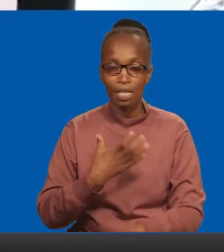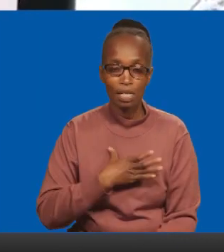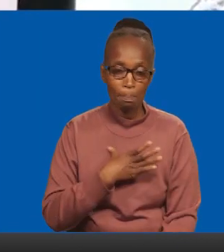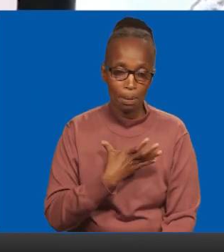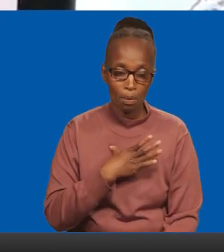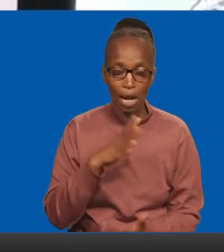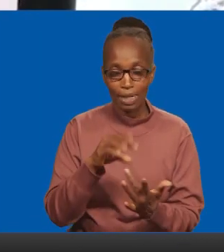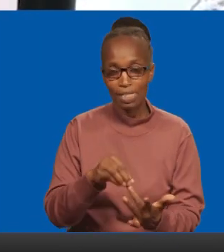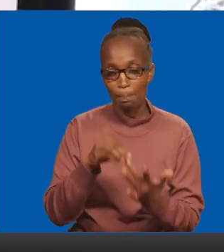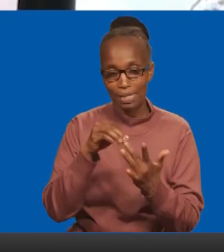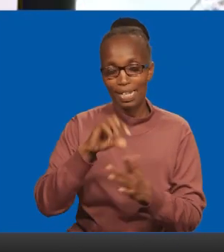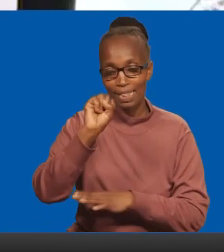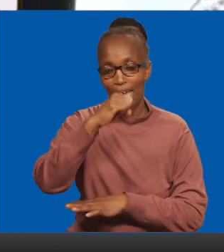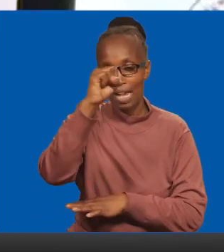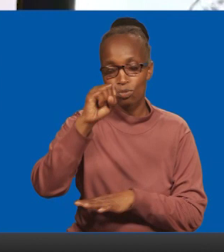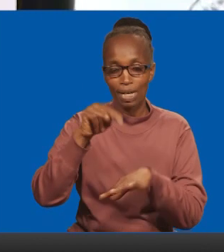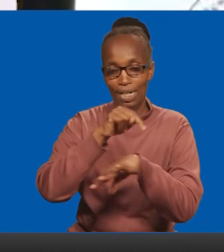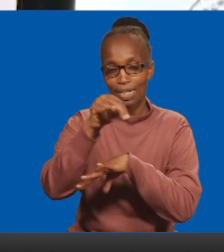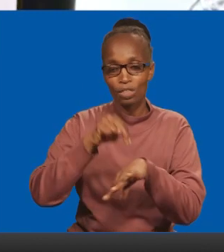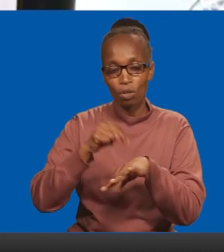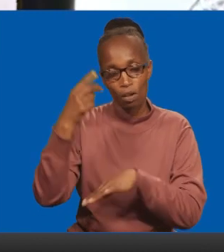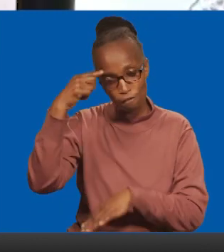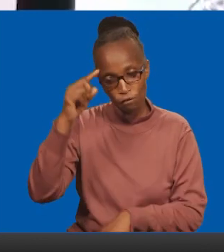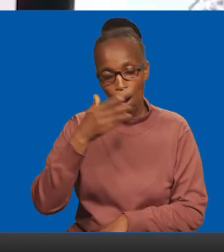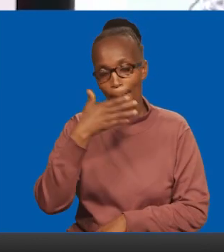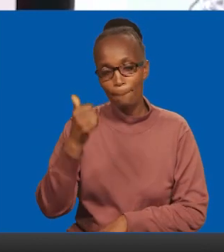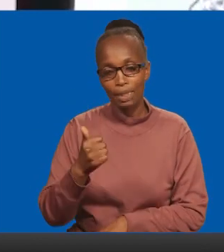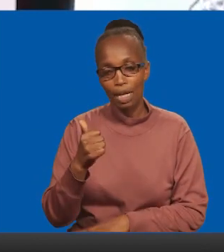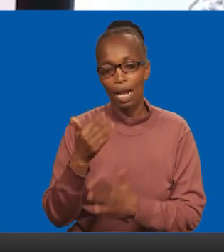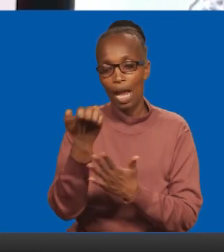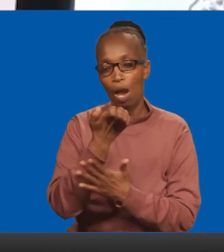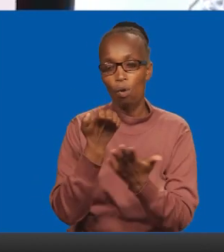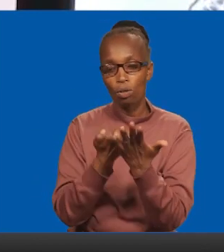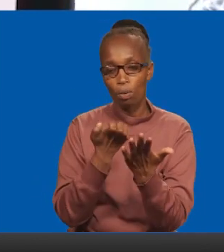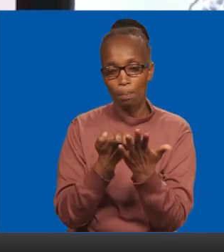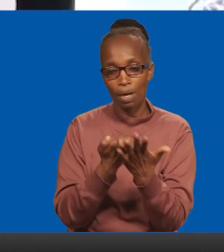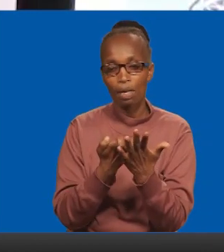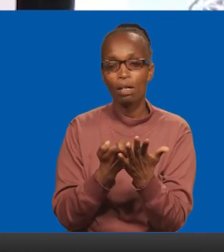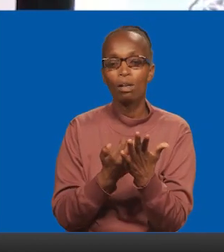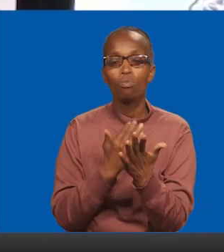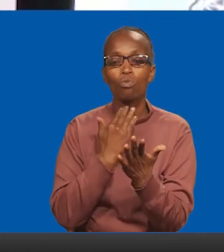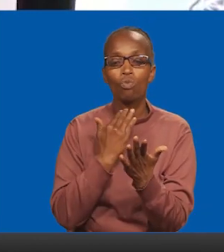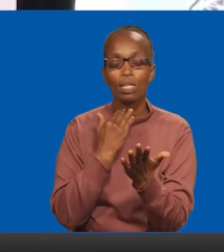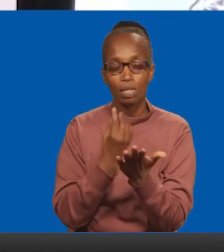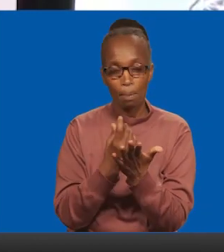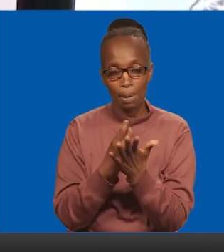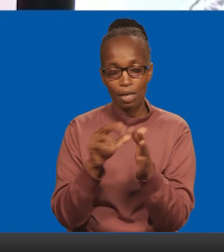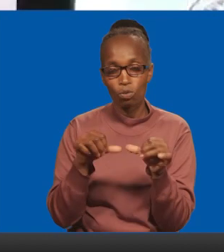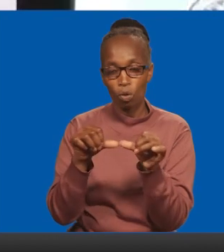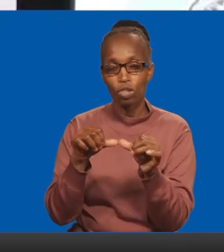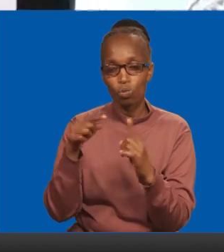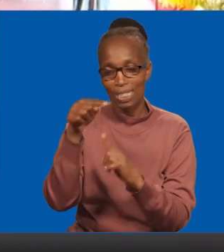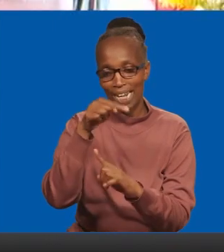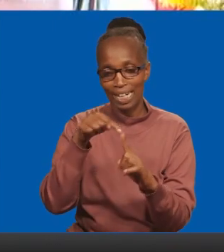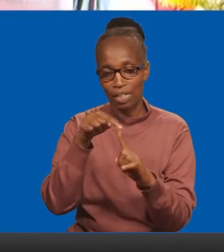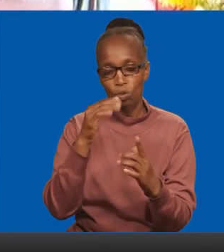and spurs economic growth, especially the hustler nation, for a better and vibrant economy. Let money